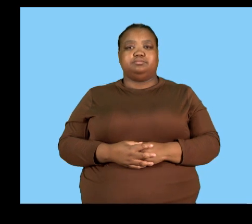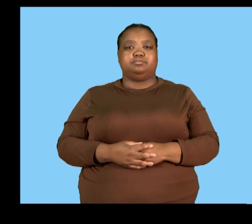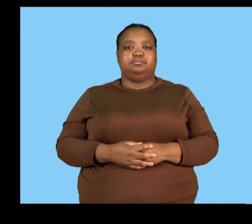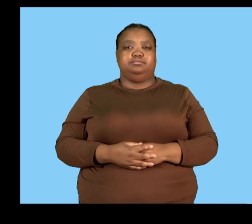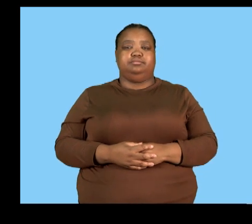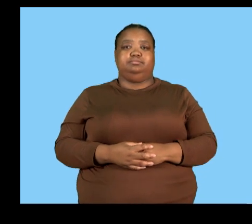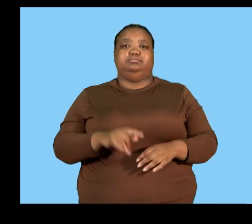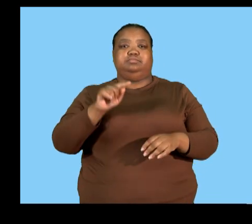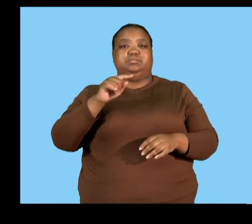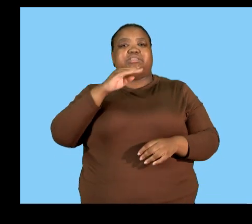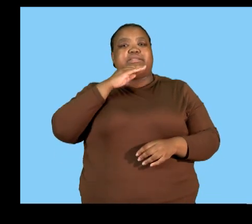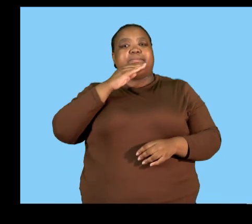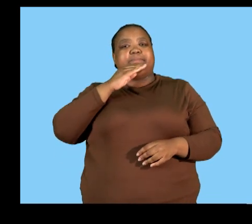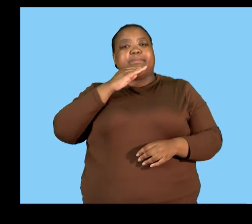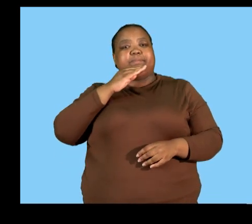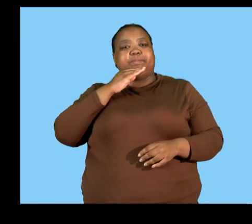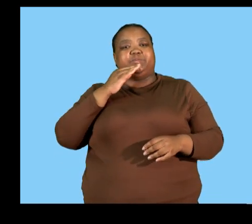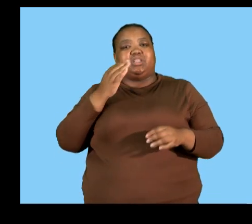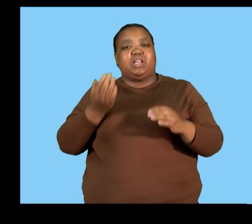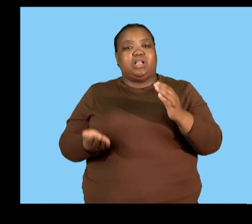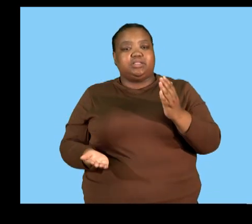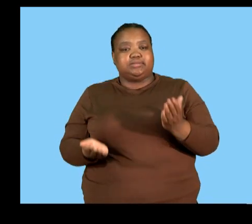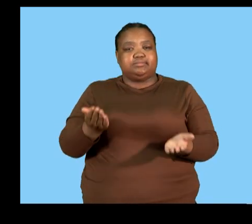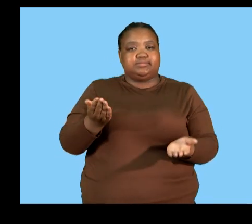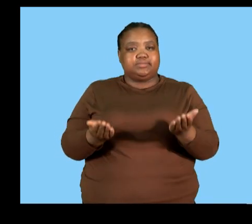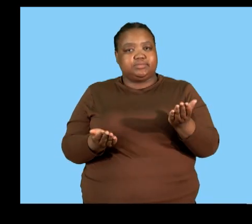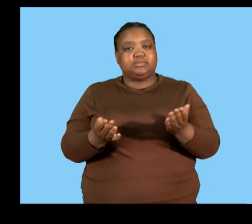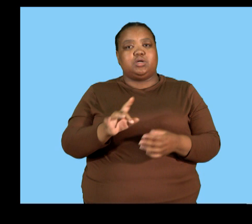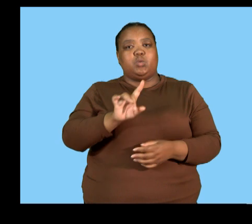Then 2.1.3, explain the meaning of the scale